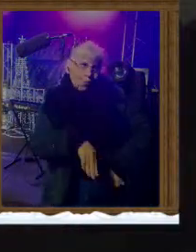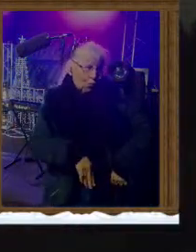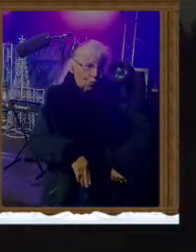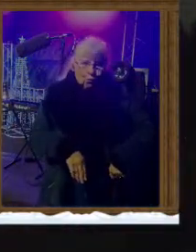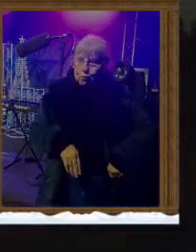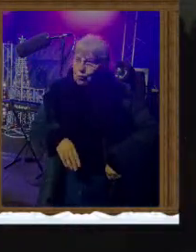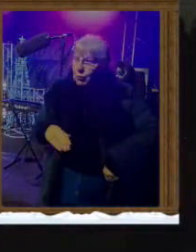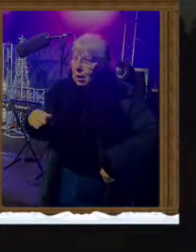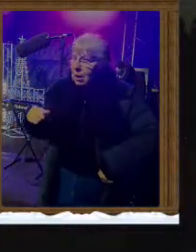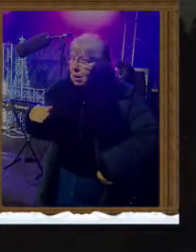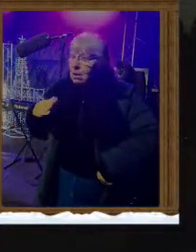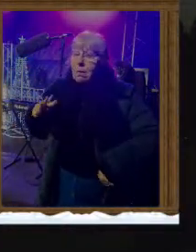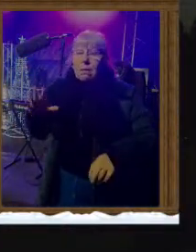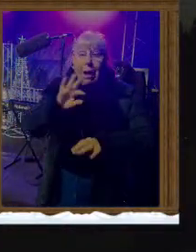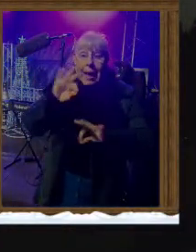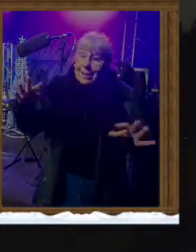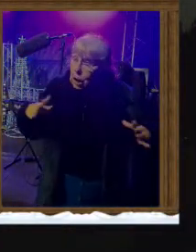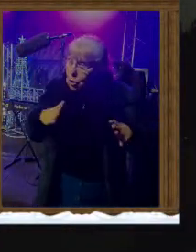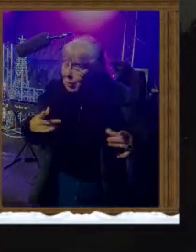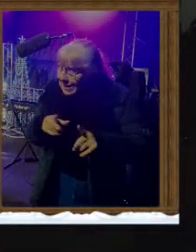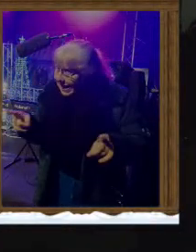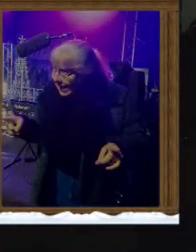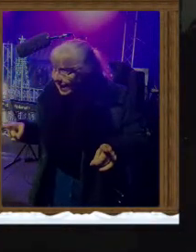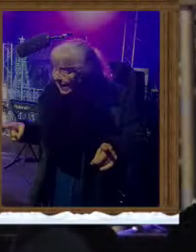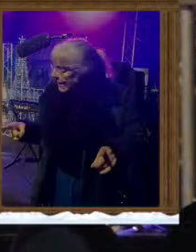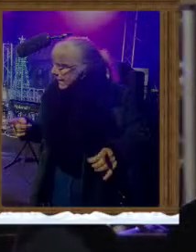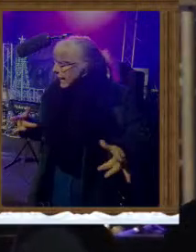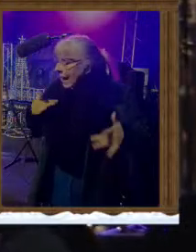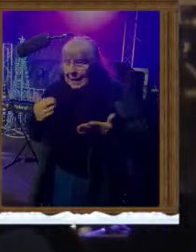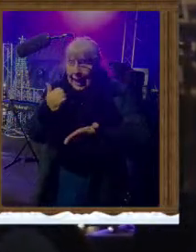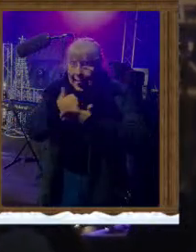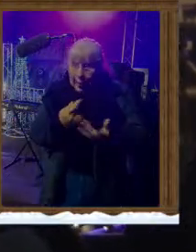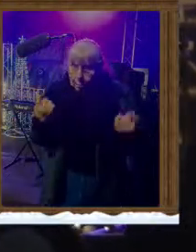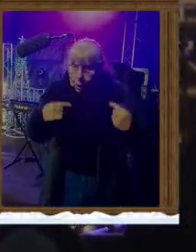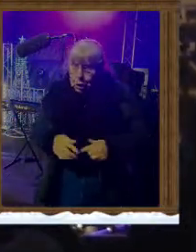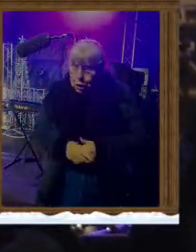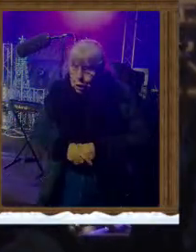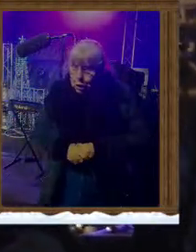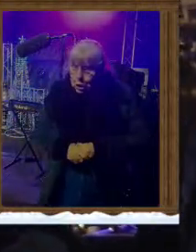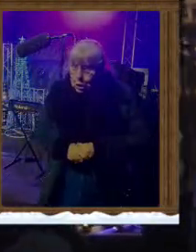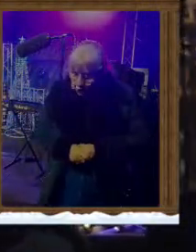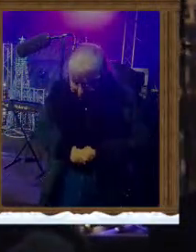this is amazing. Are we all getting ready? I think we are. Can you help us?